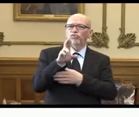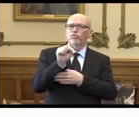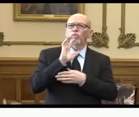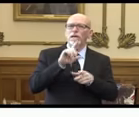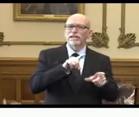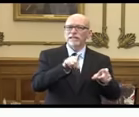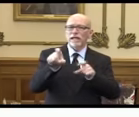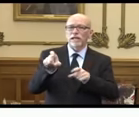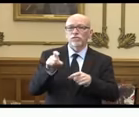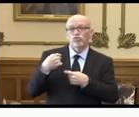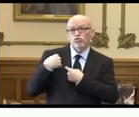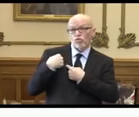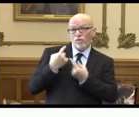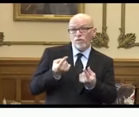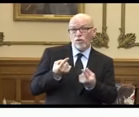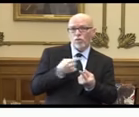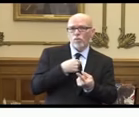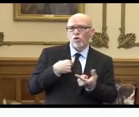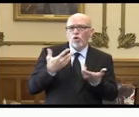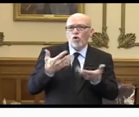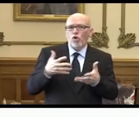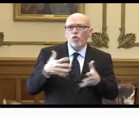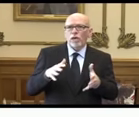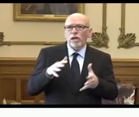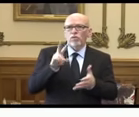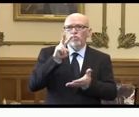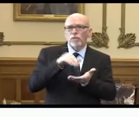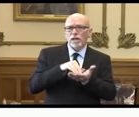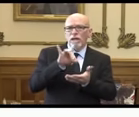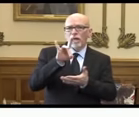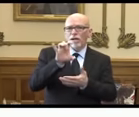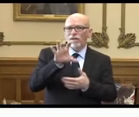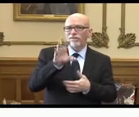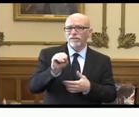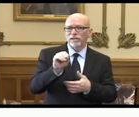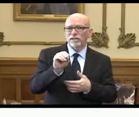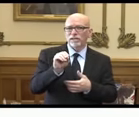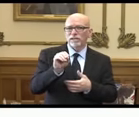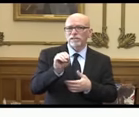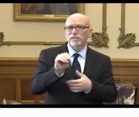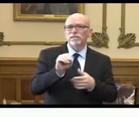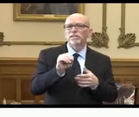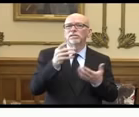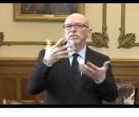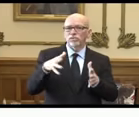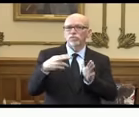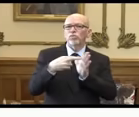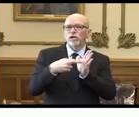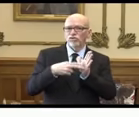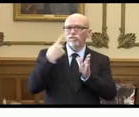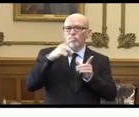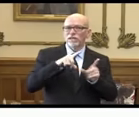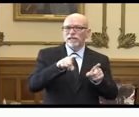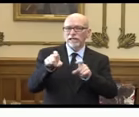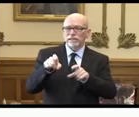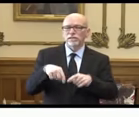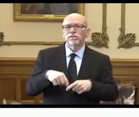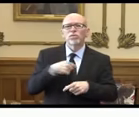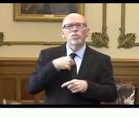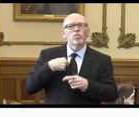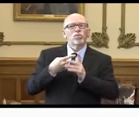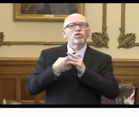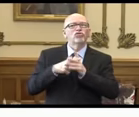to date, we have already had 2,850 folks who have registered to be tested. We